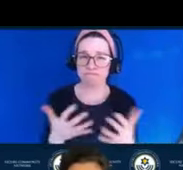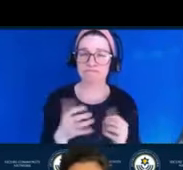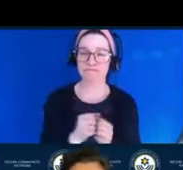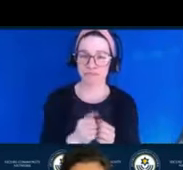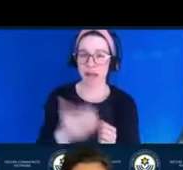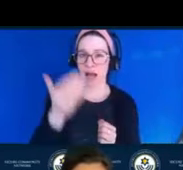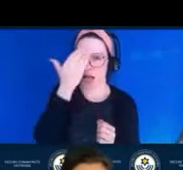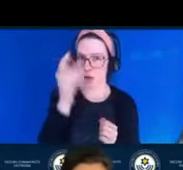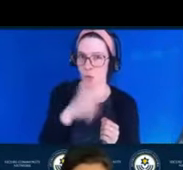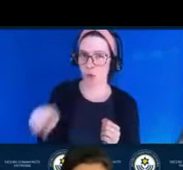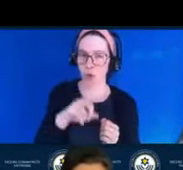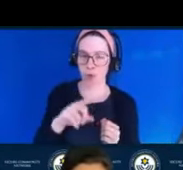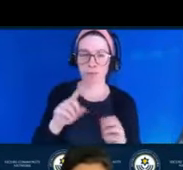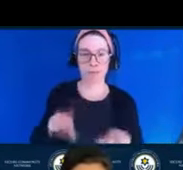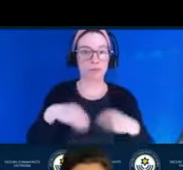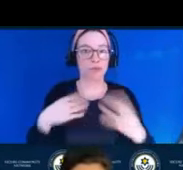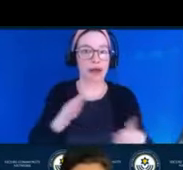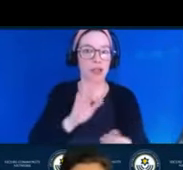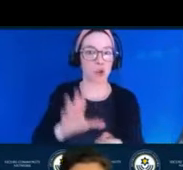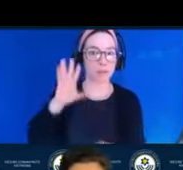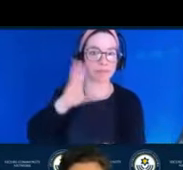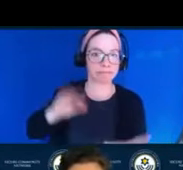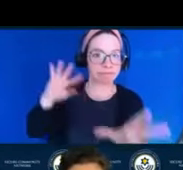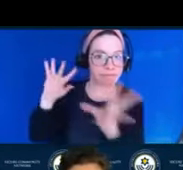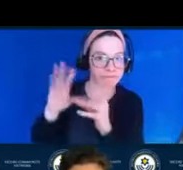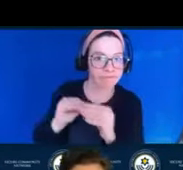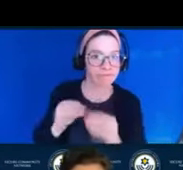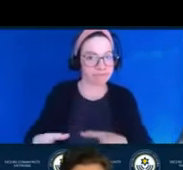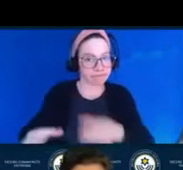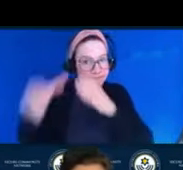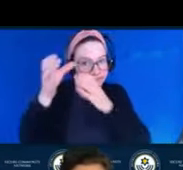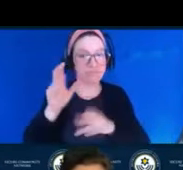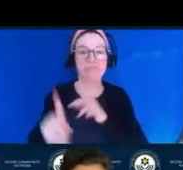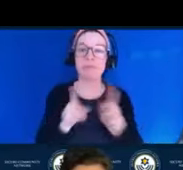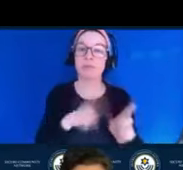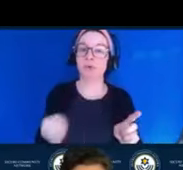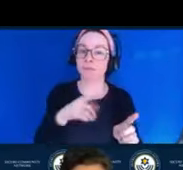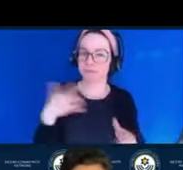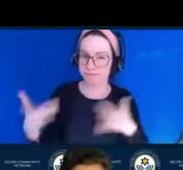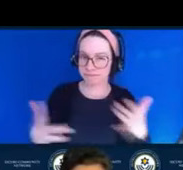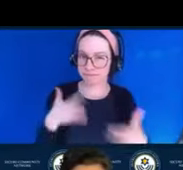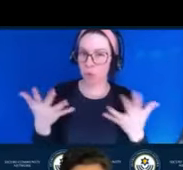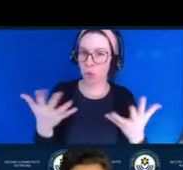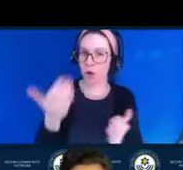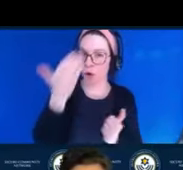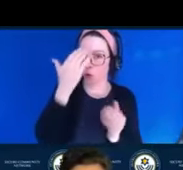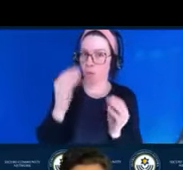you're lending all of your expertise, and I know that people are probably exciting and wanting to know first more about you.